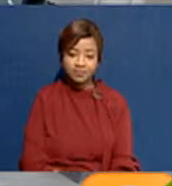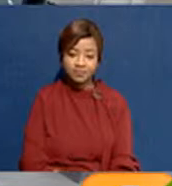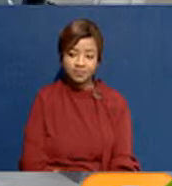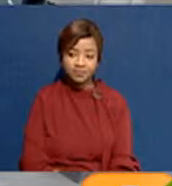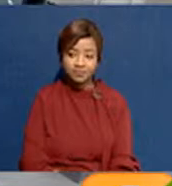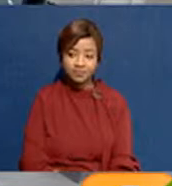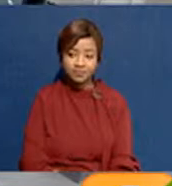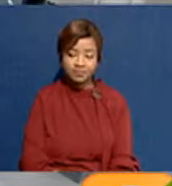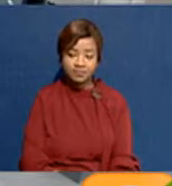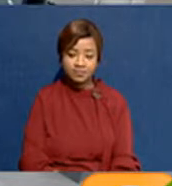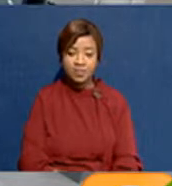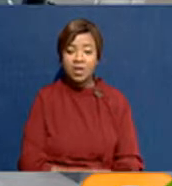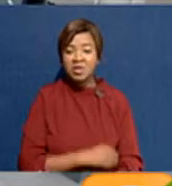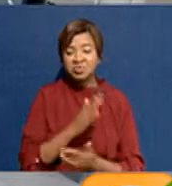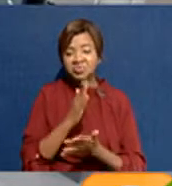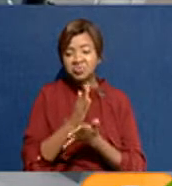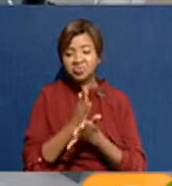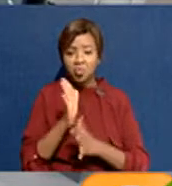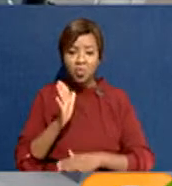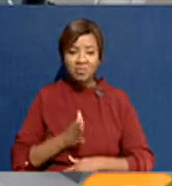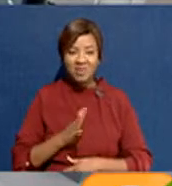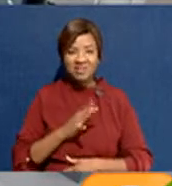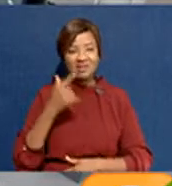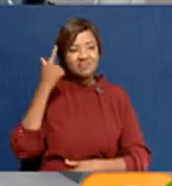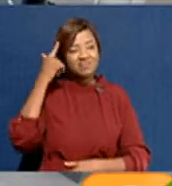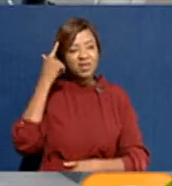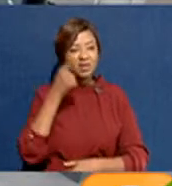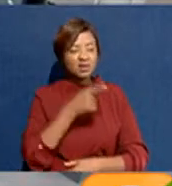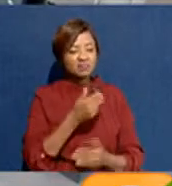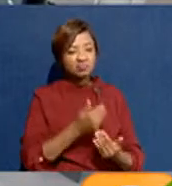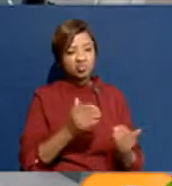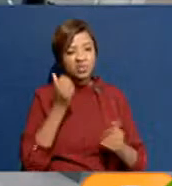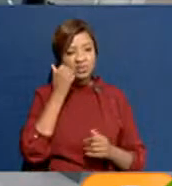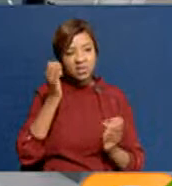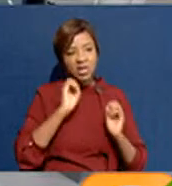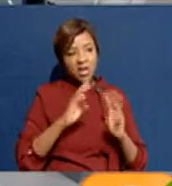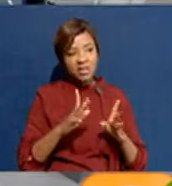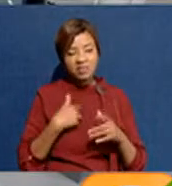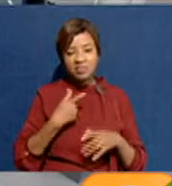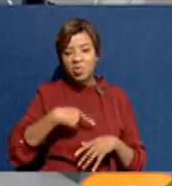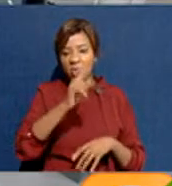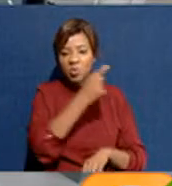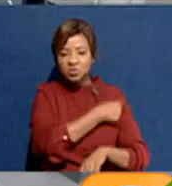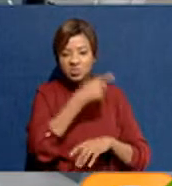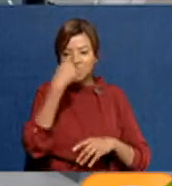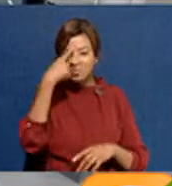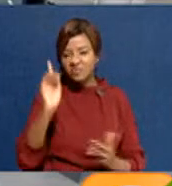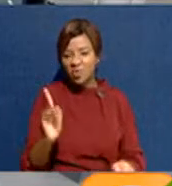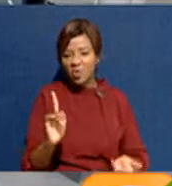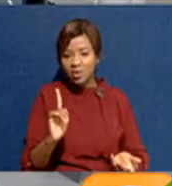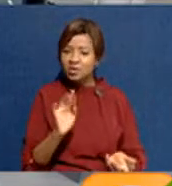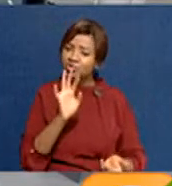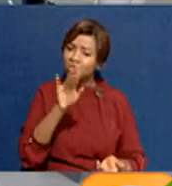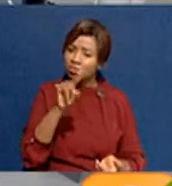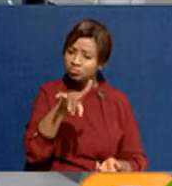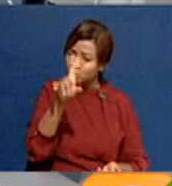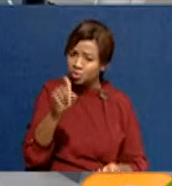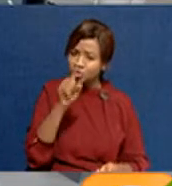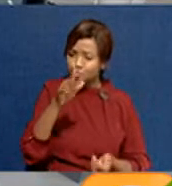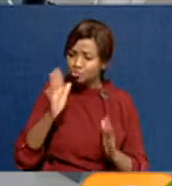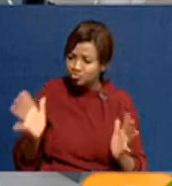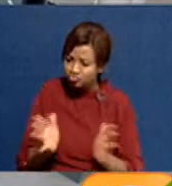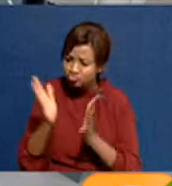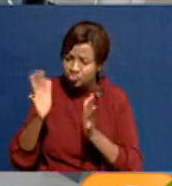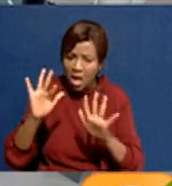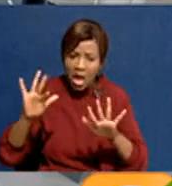sick, immunization is probably a second, third, fourth thought. How do you get them to see the priority and the need? Who does